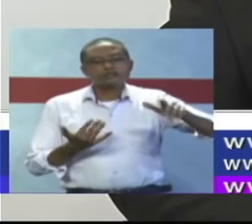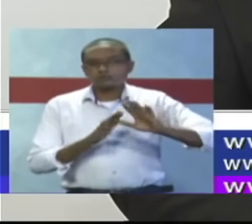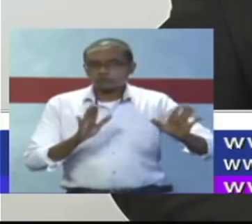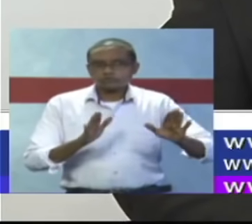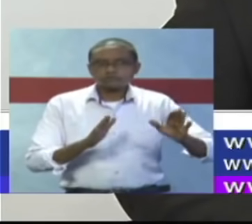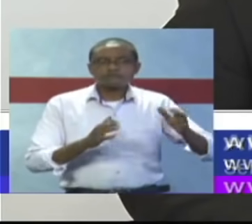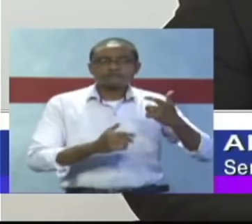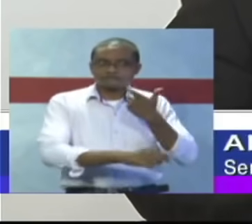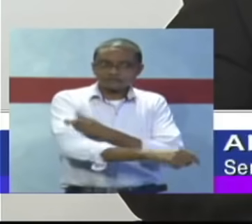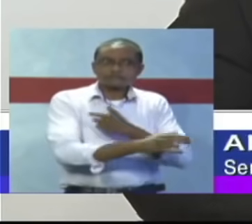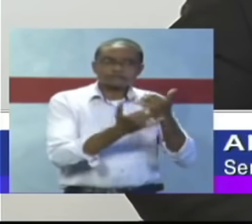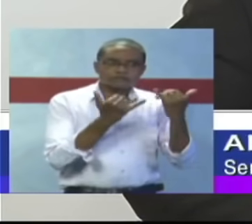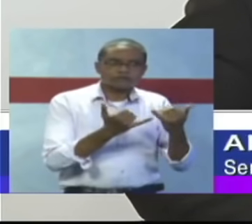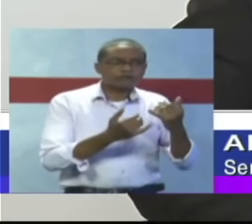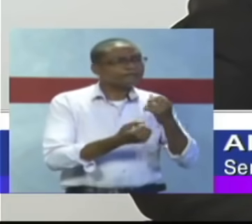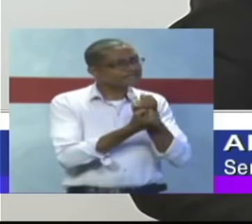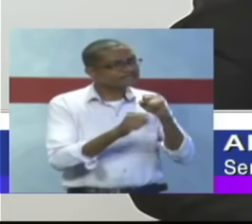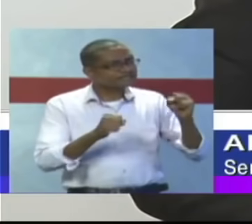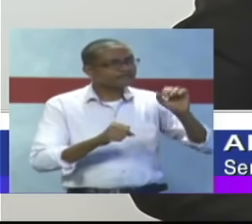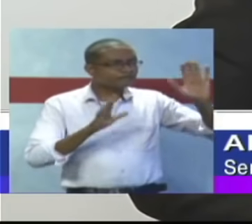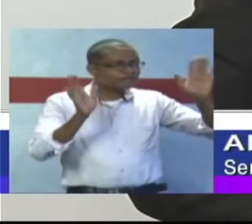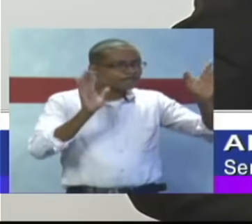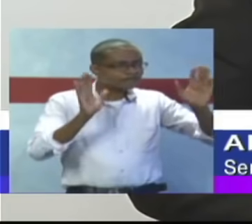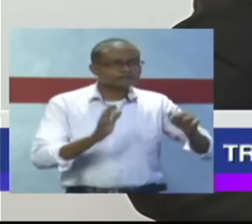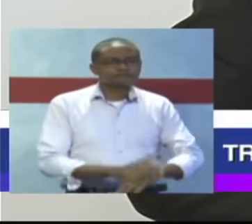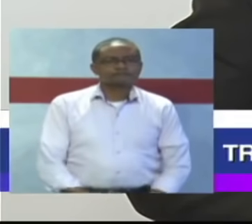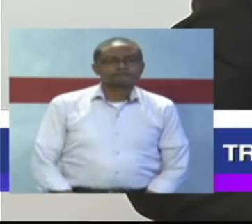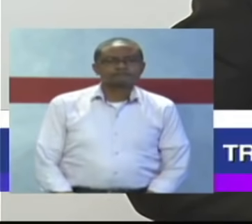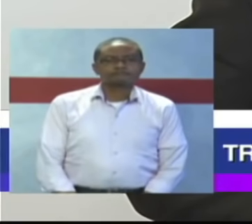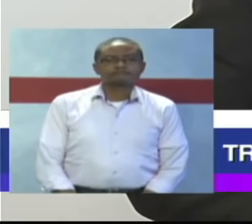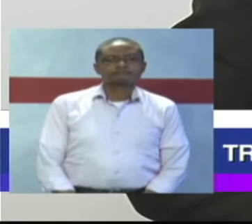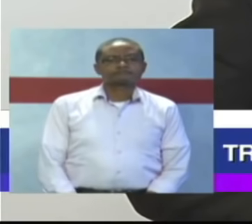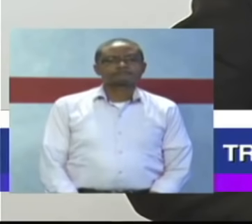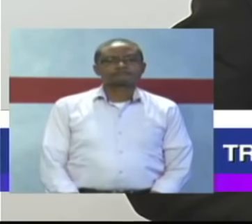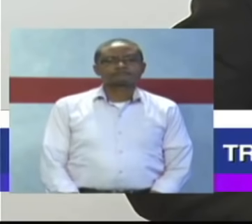Vaccinate today. Be safe and goodbye for now.